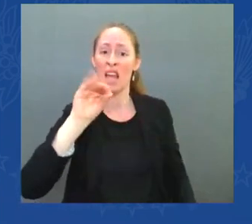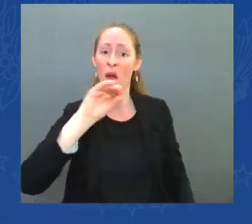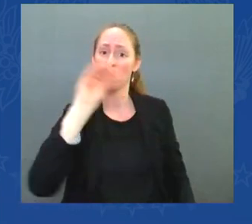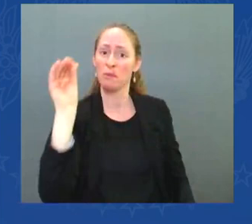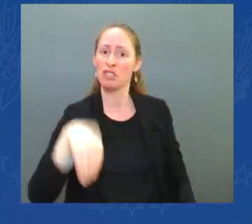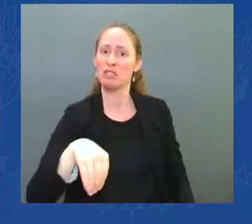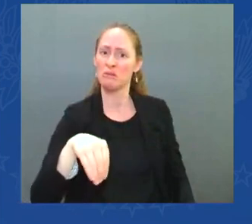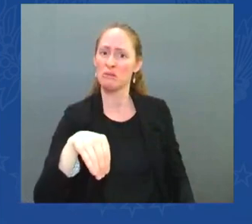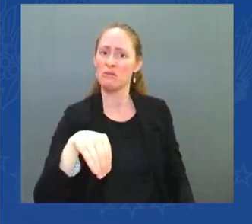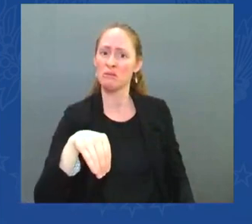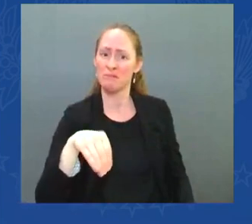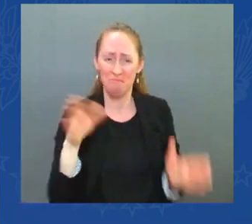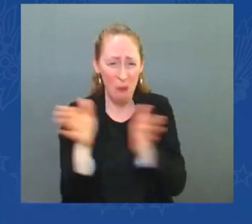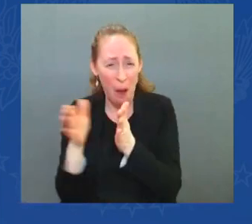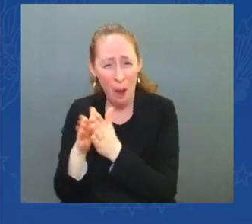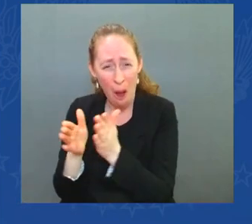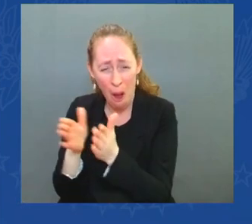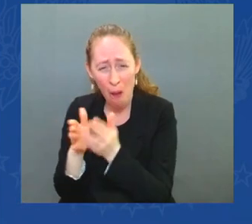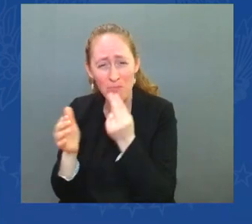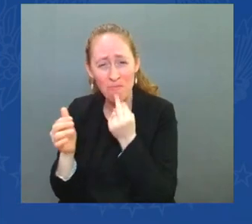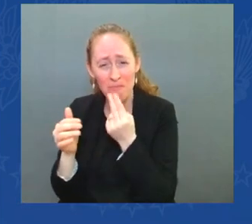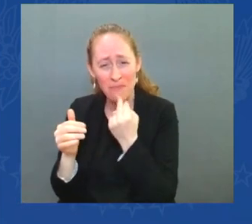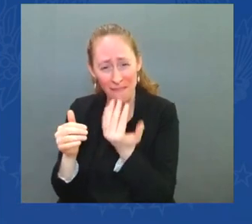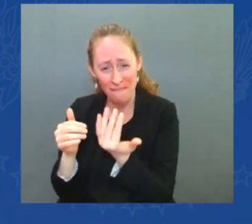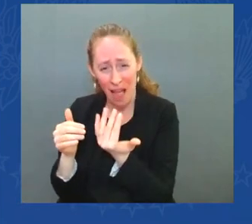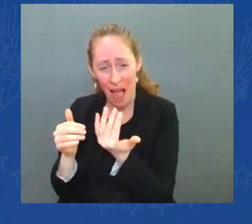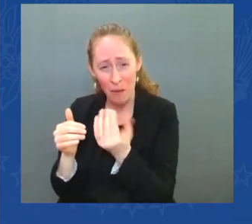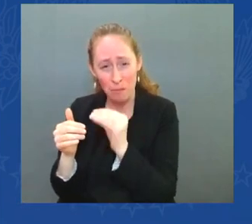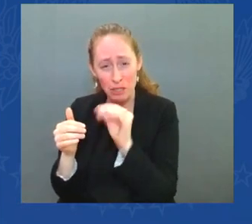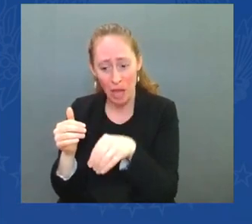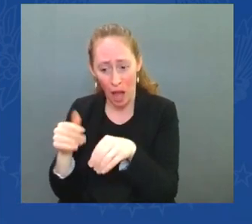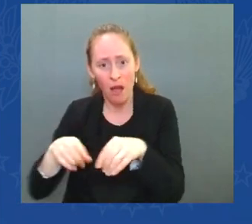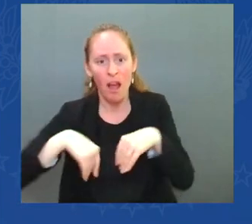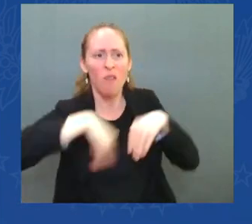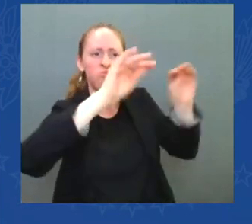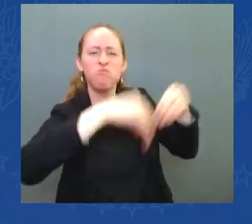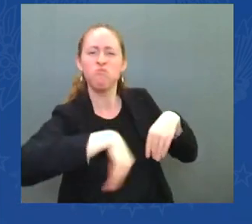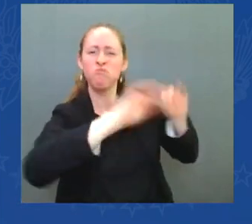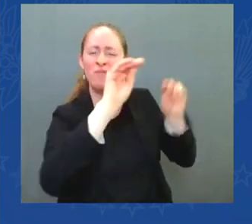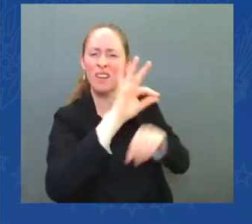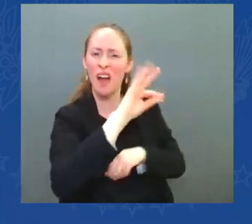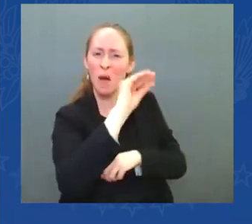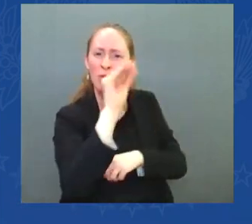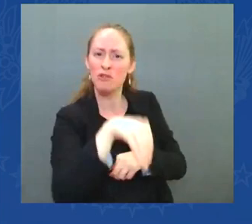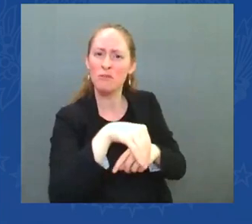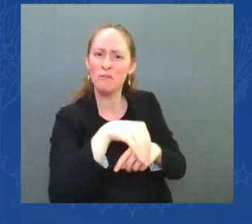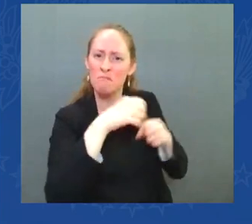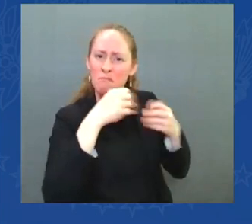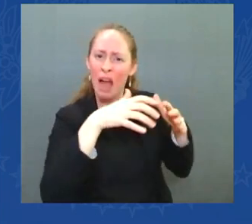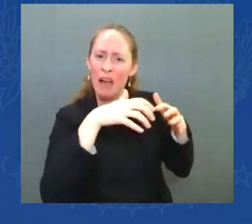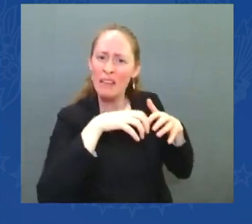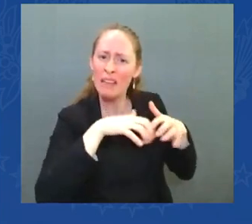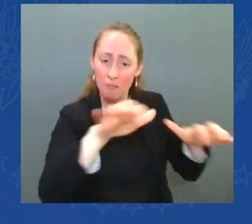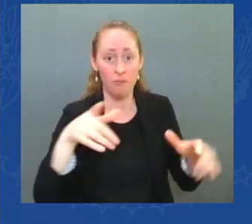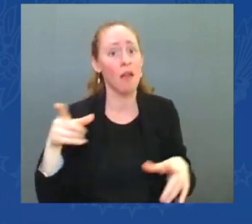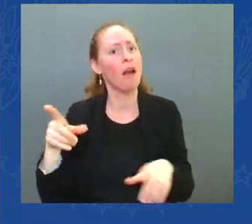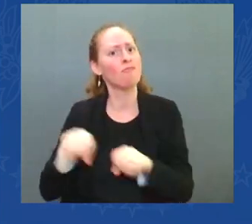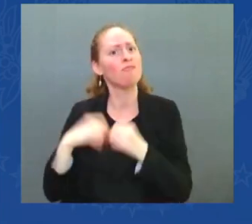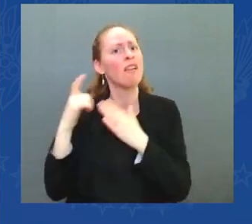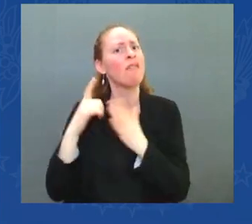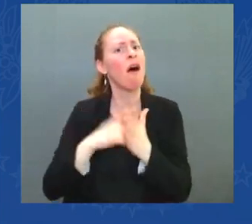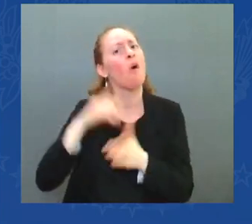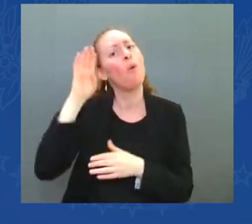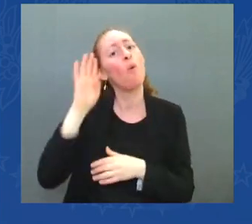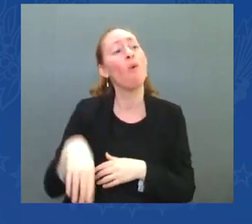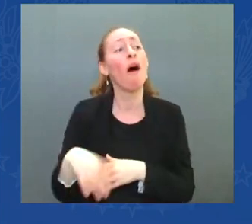These merchants of death are breaking the law for profit, selling guns that are killing innocent people. We're cracking down on these